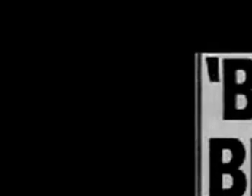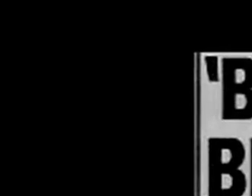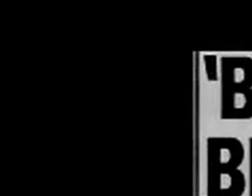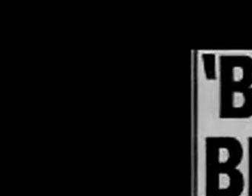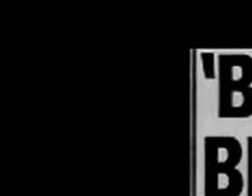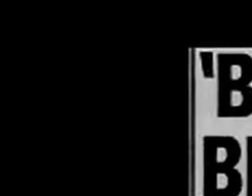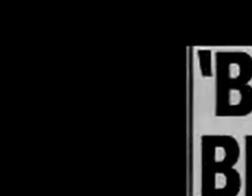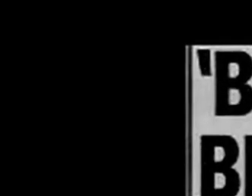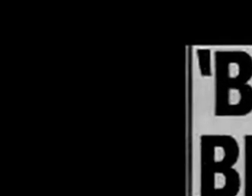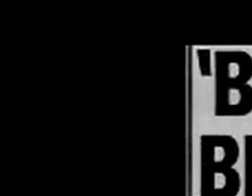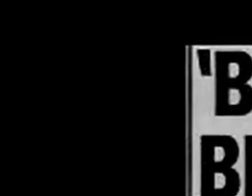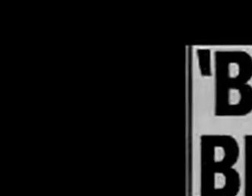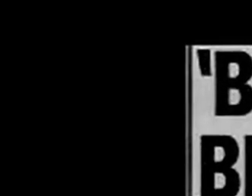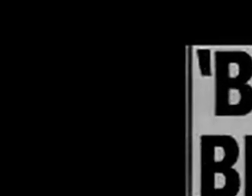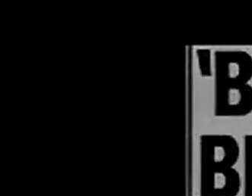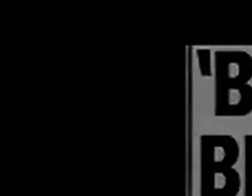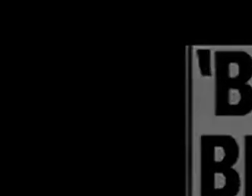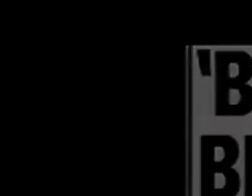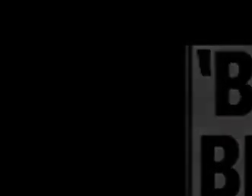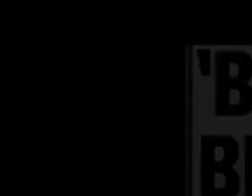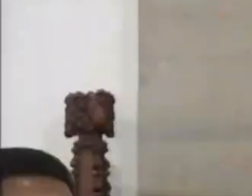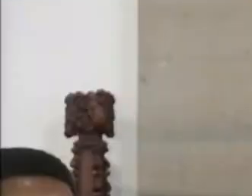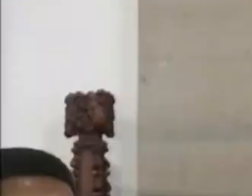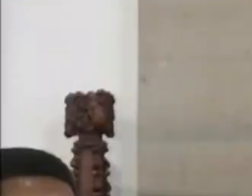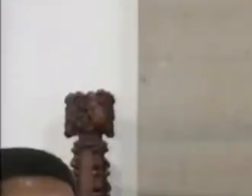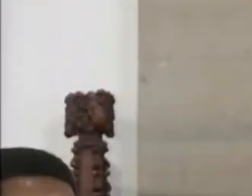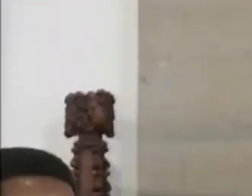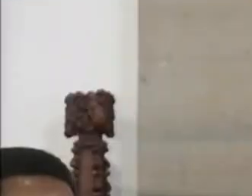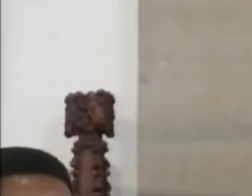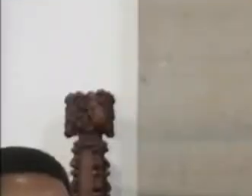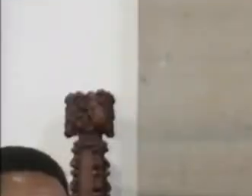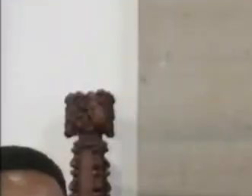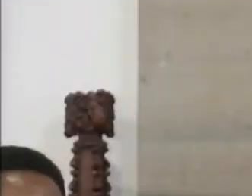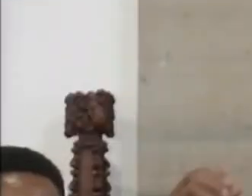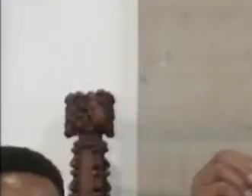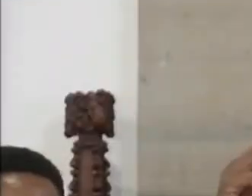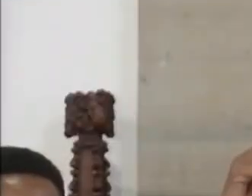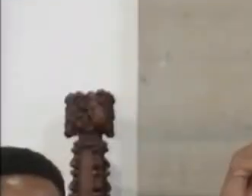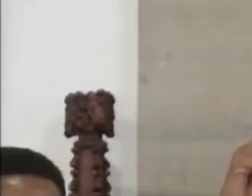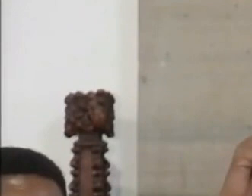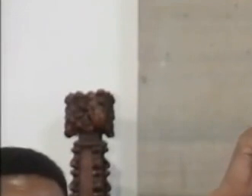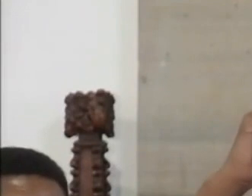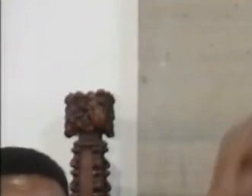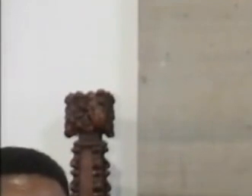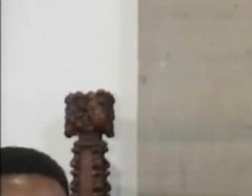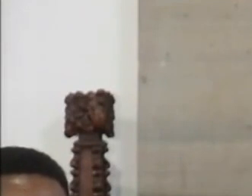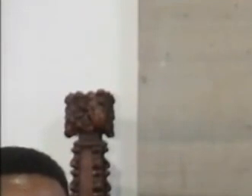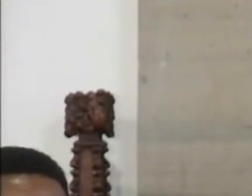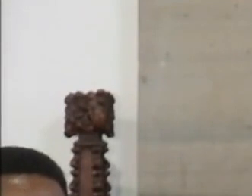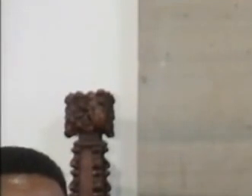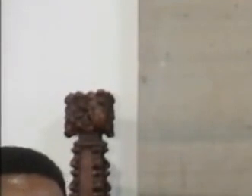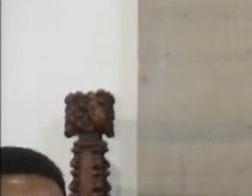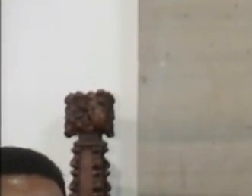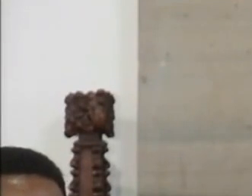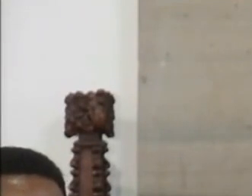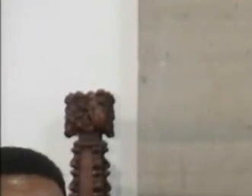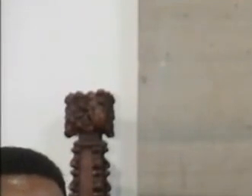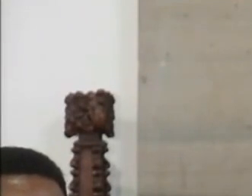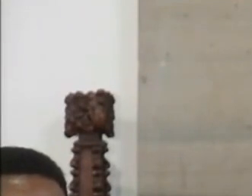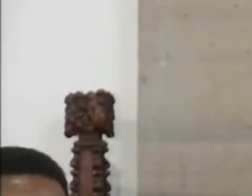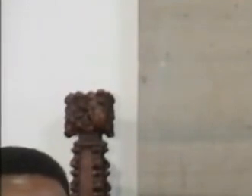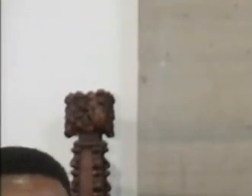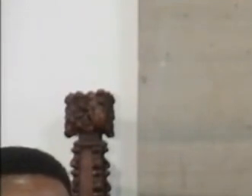We were damaged. My soul will never recover, and I will never recognize